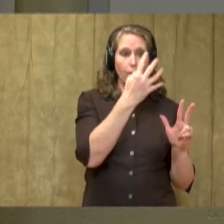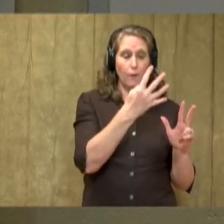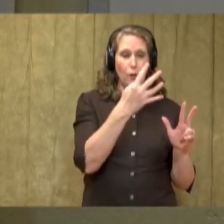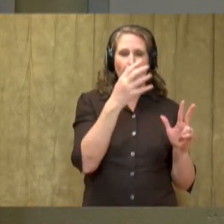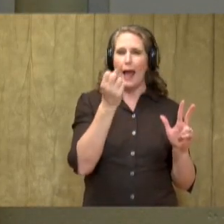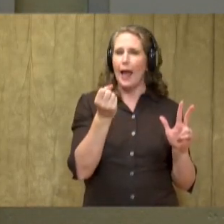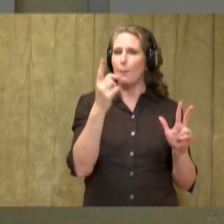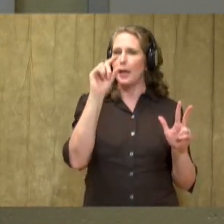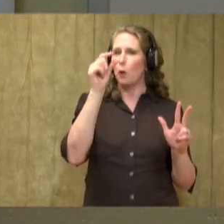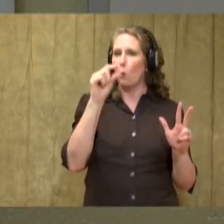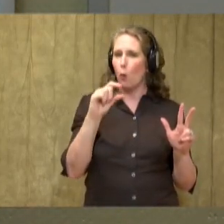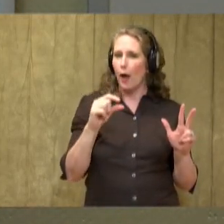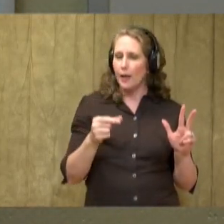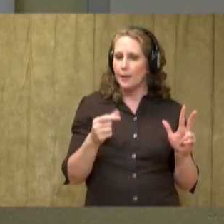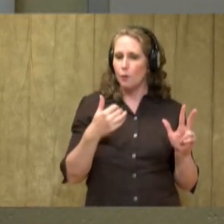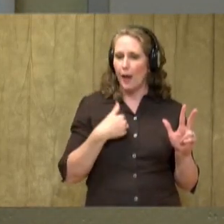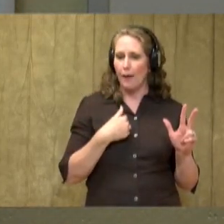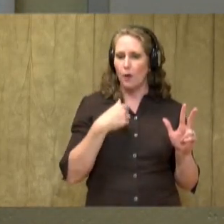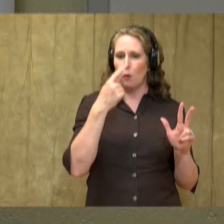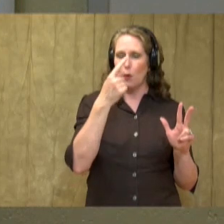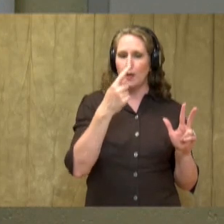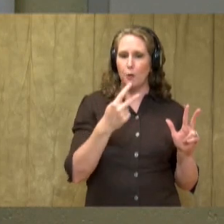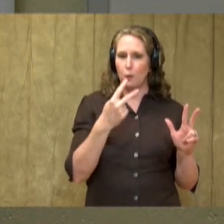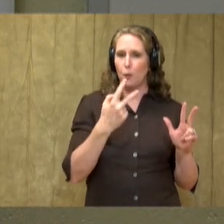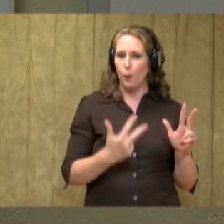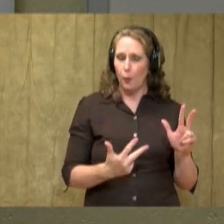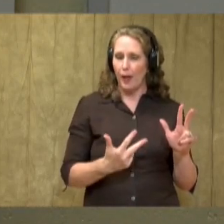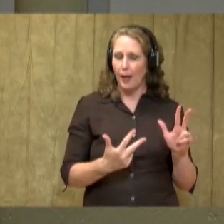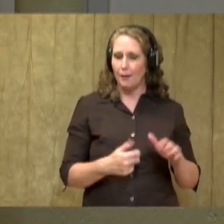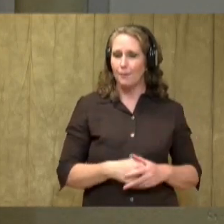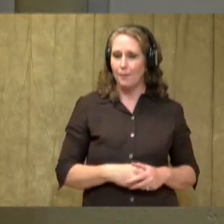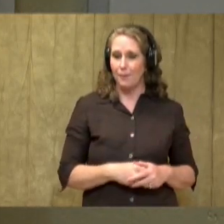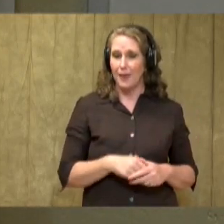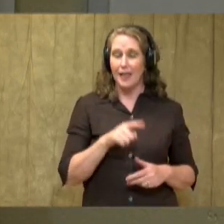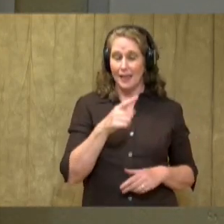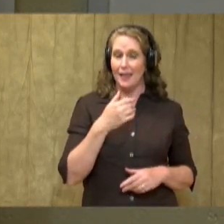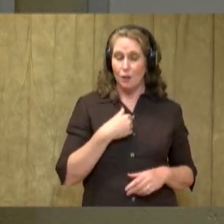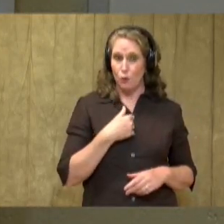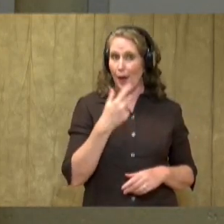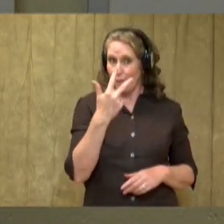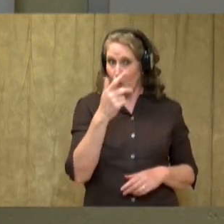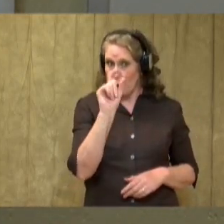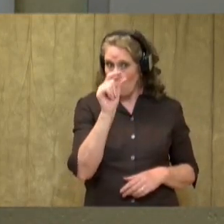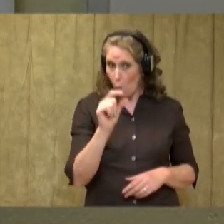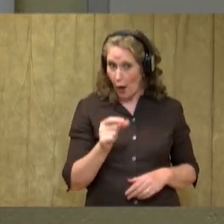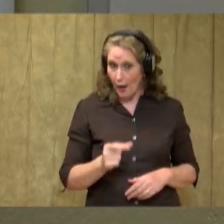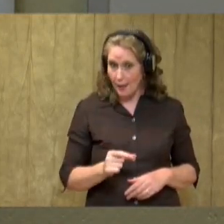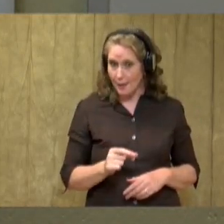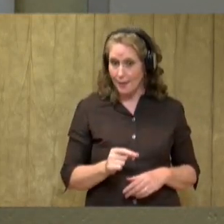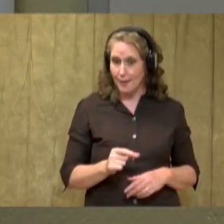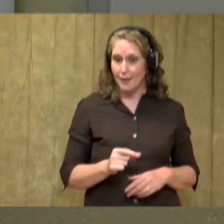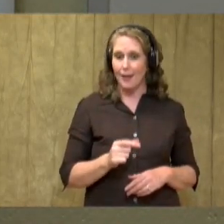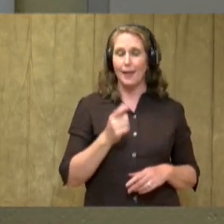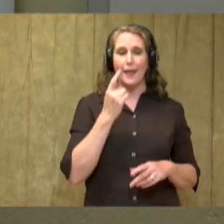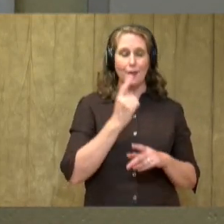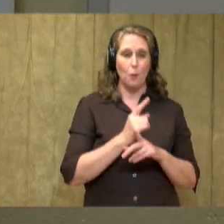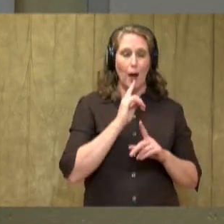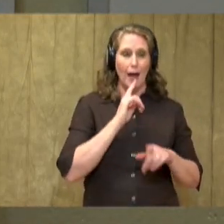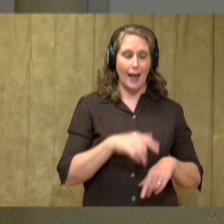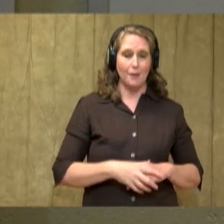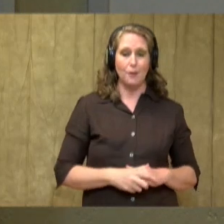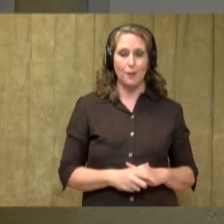have? 1, 2, 3. Did you have 3? 3 is the correct